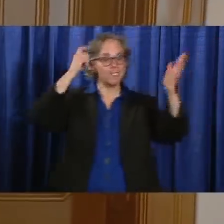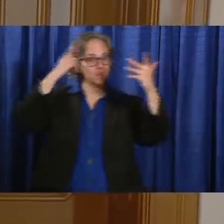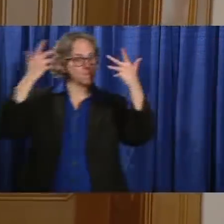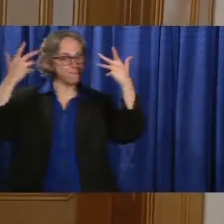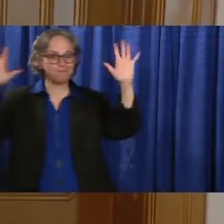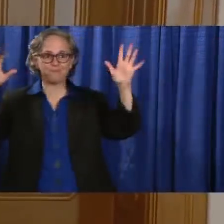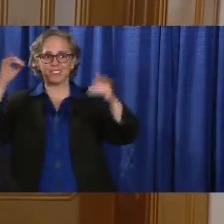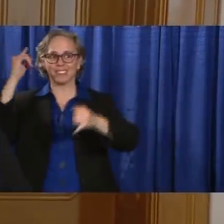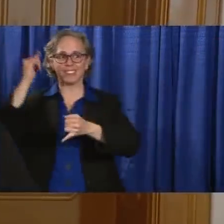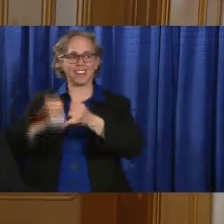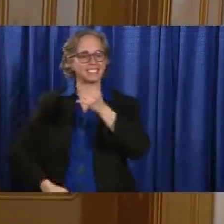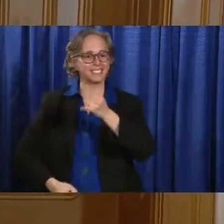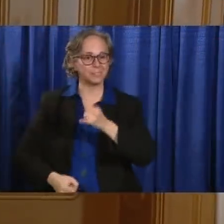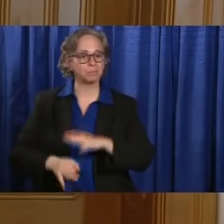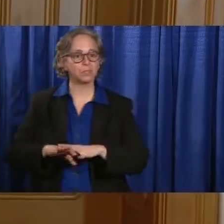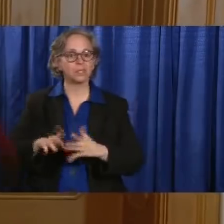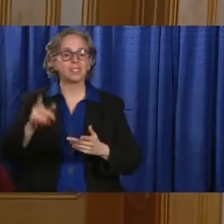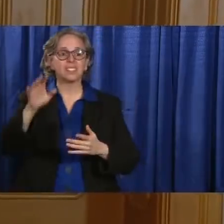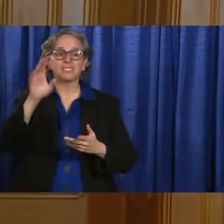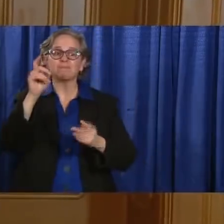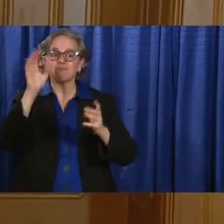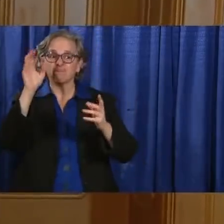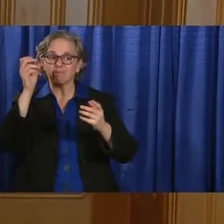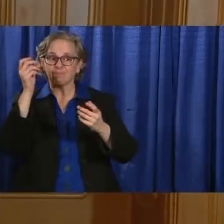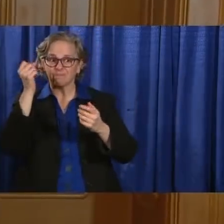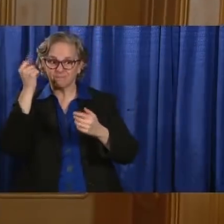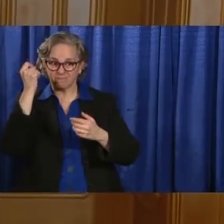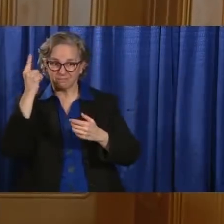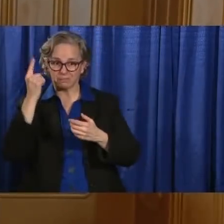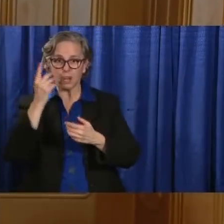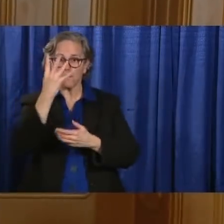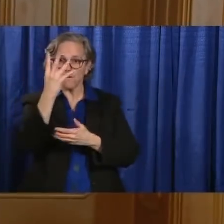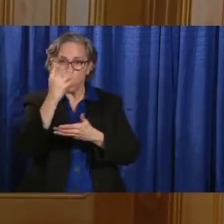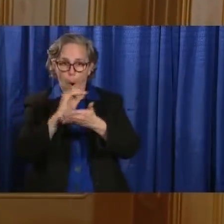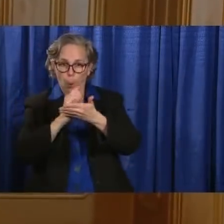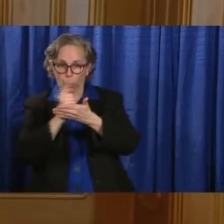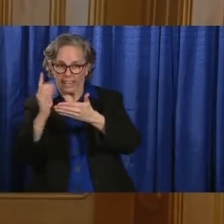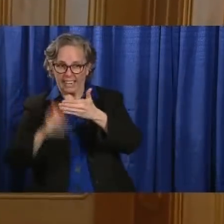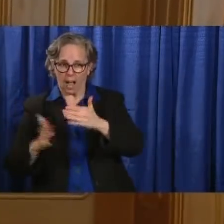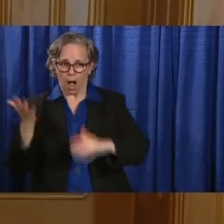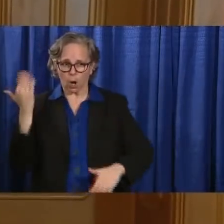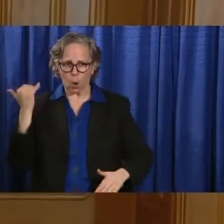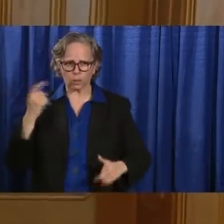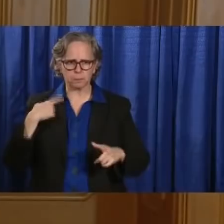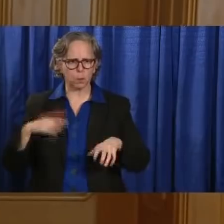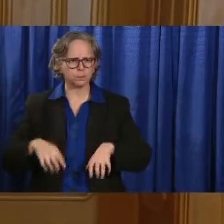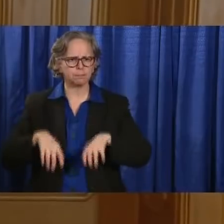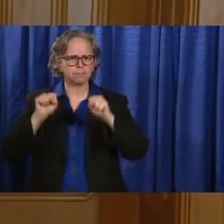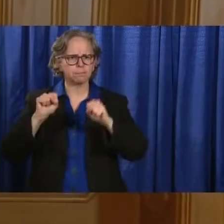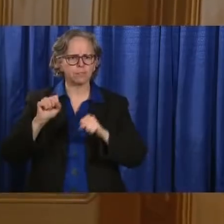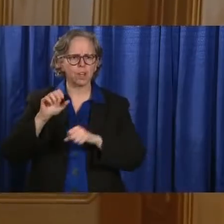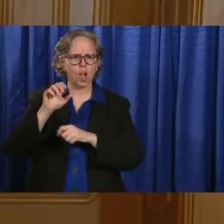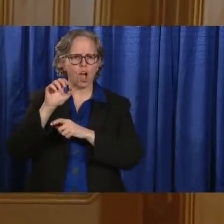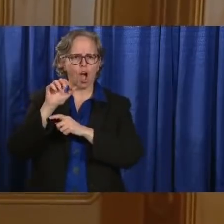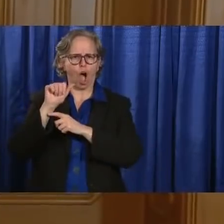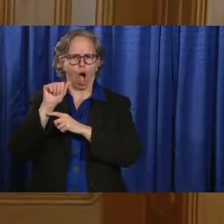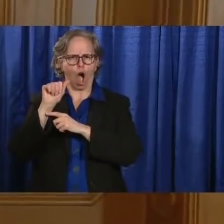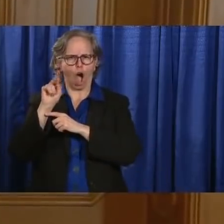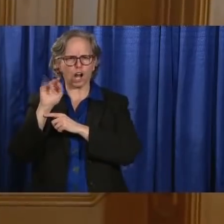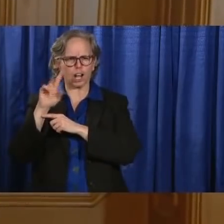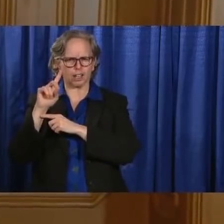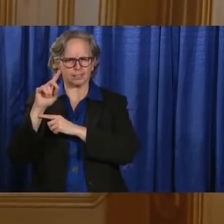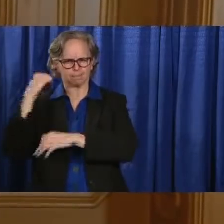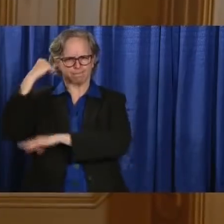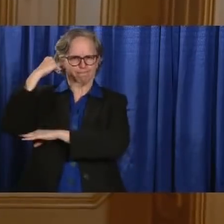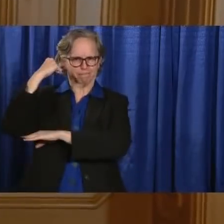Well, 4 weekends ago, was supposed to be the Arnold Classic. And that was